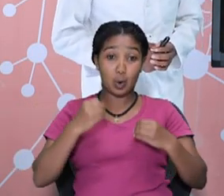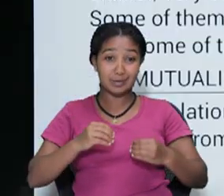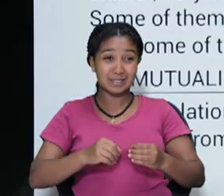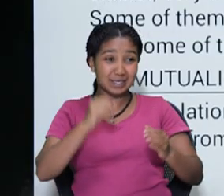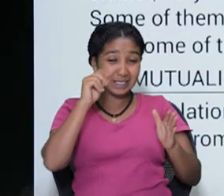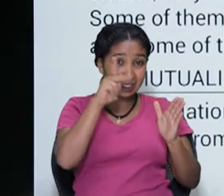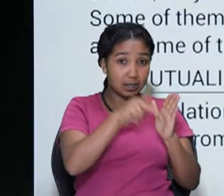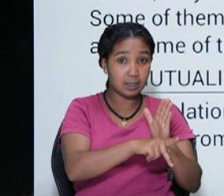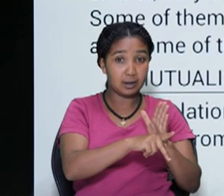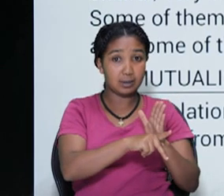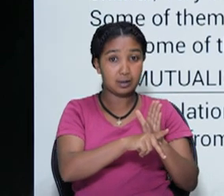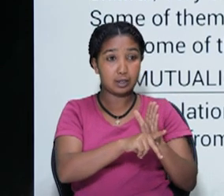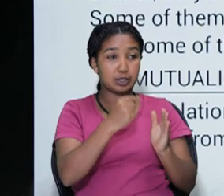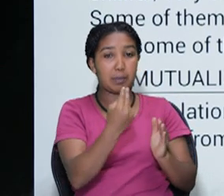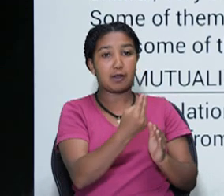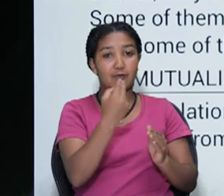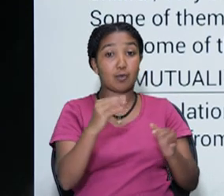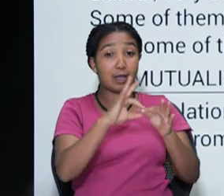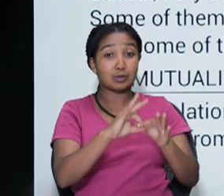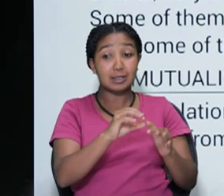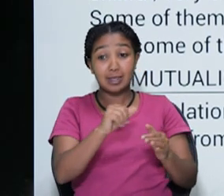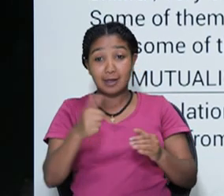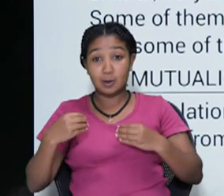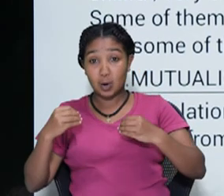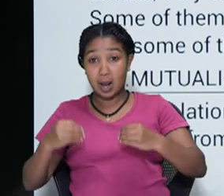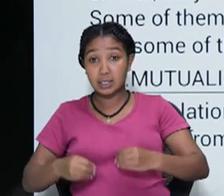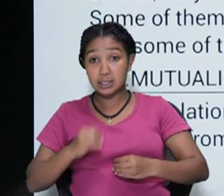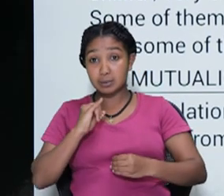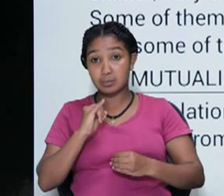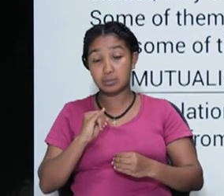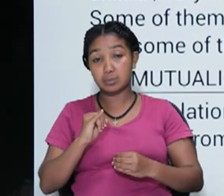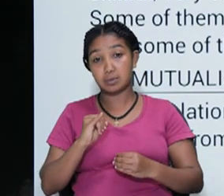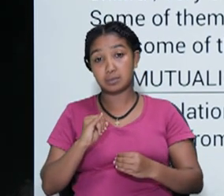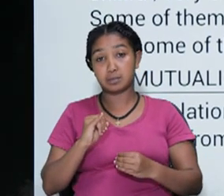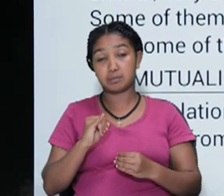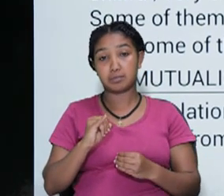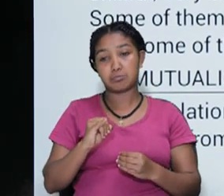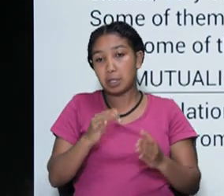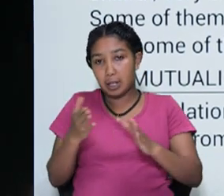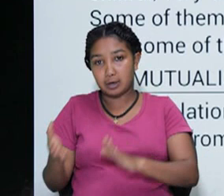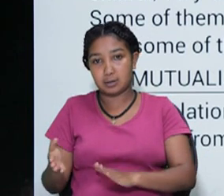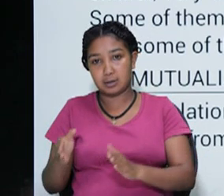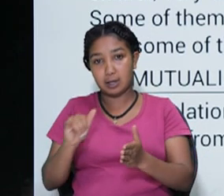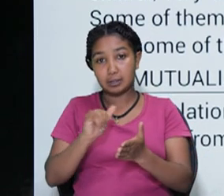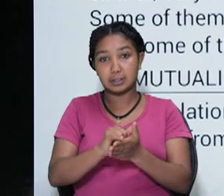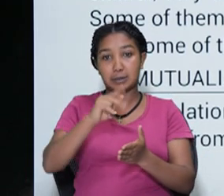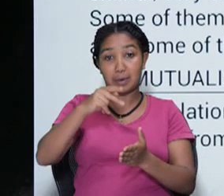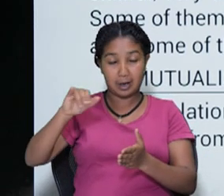it's benefited from the association, whereas the other organ is killed, that is